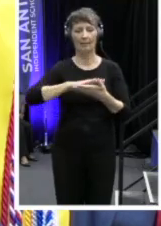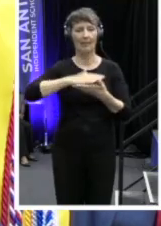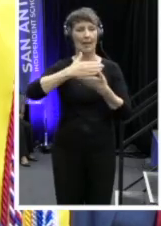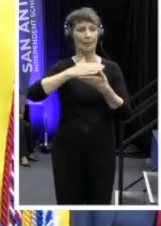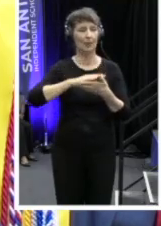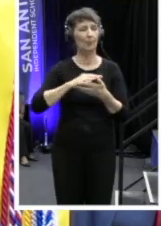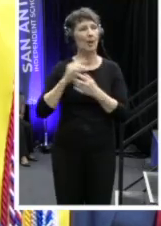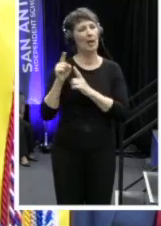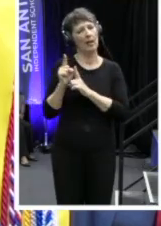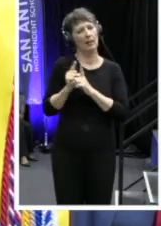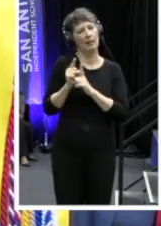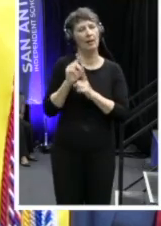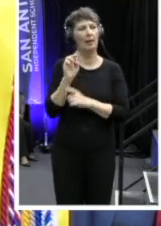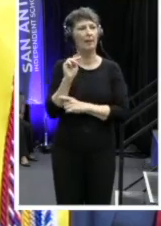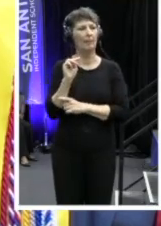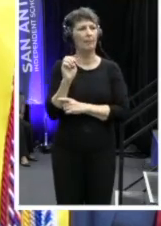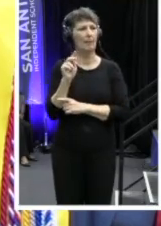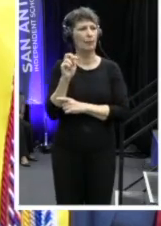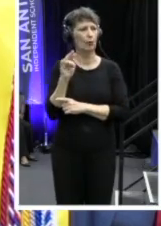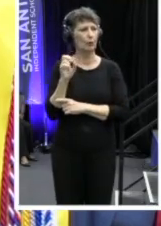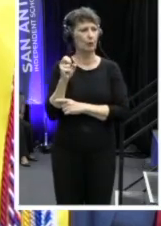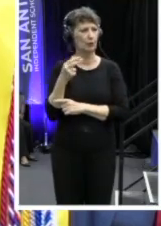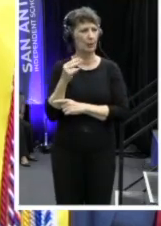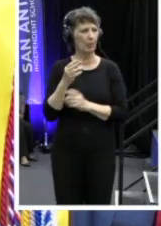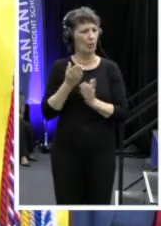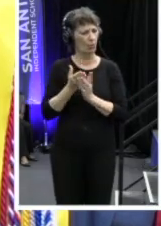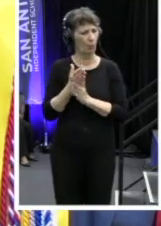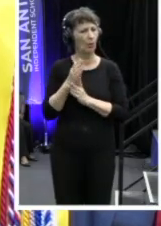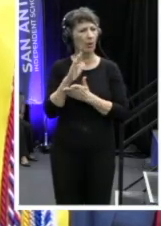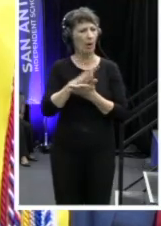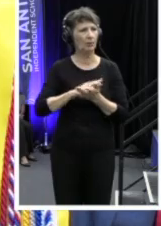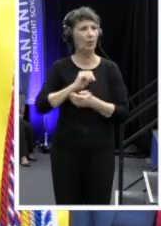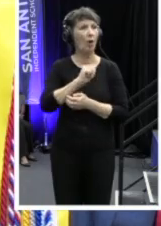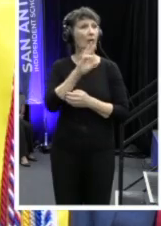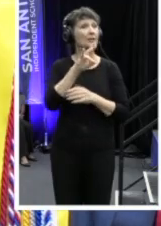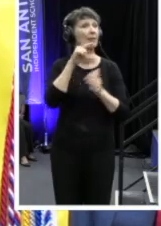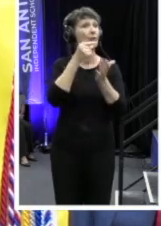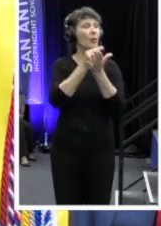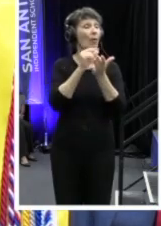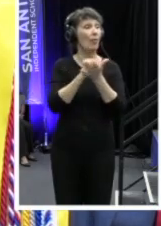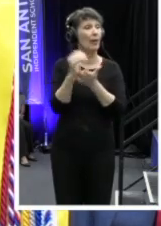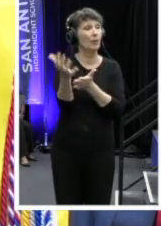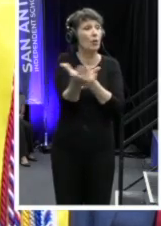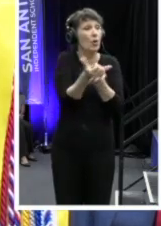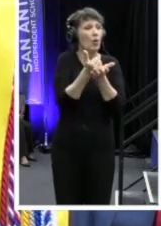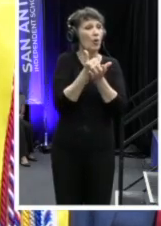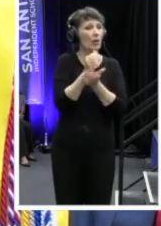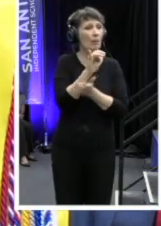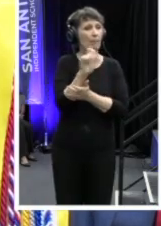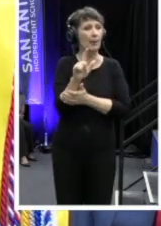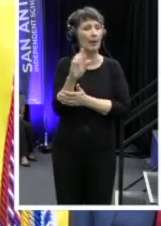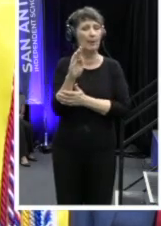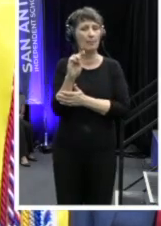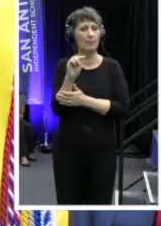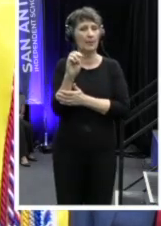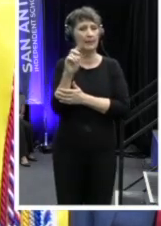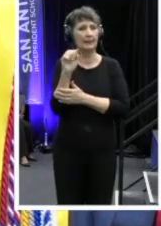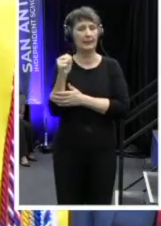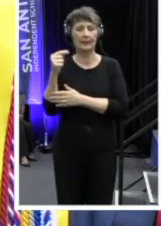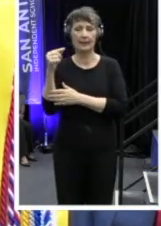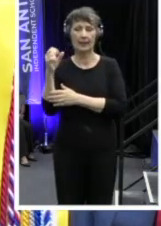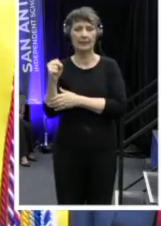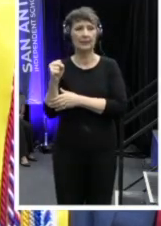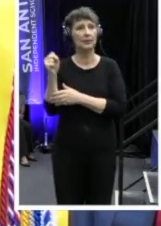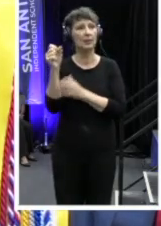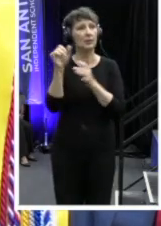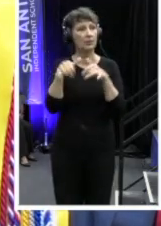mentorship throughout their college career. Will all 7 graduates that earned the Bill and Melinda Gates Foundation